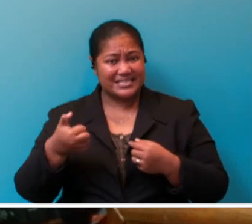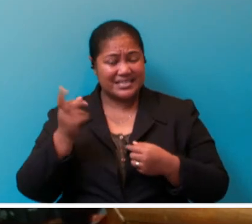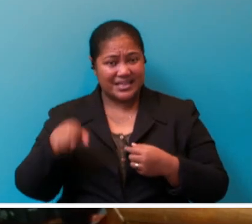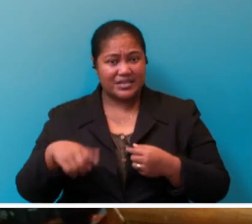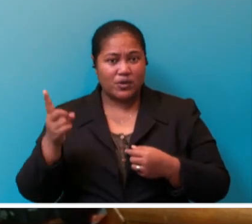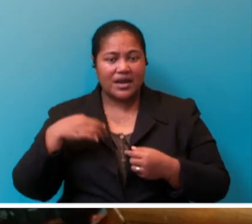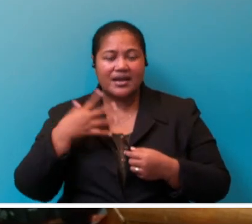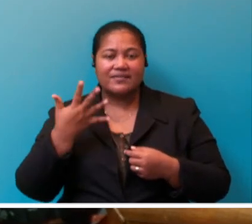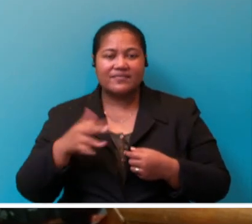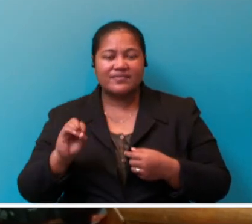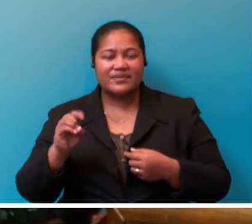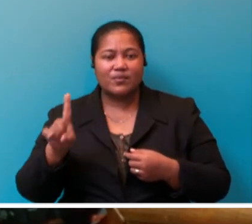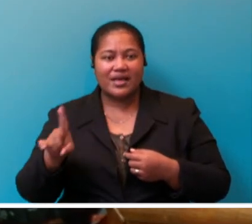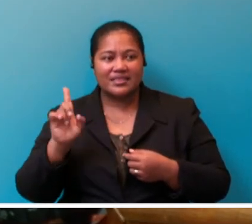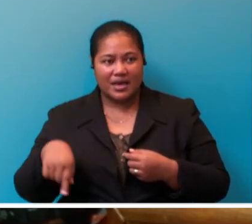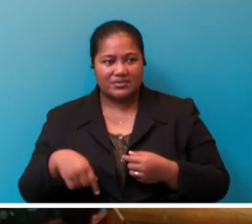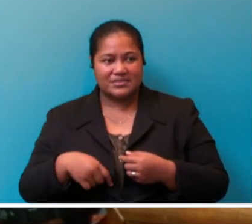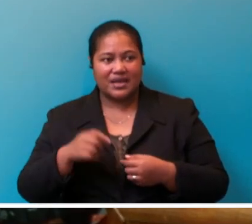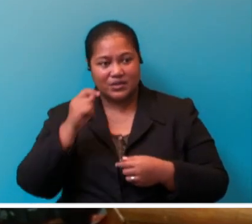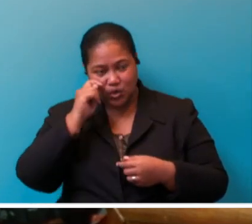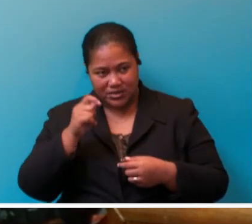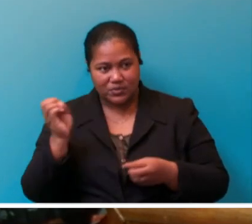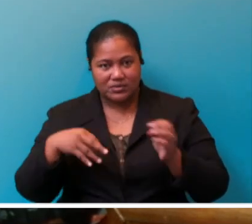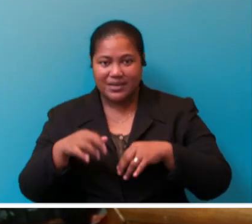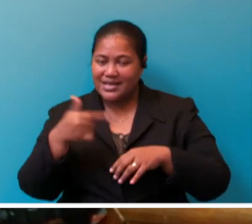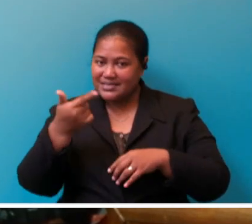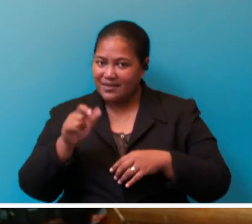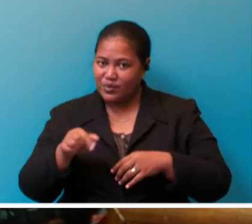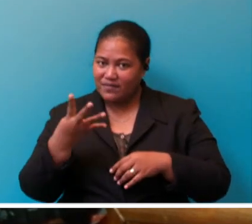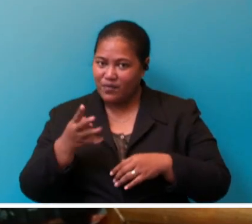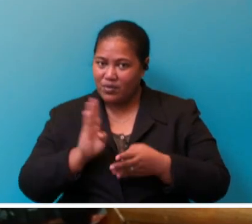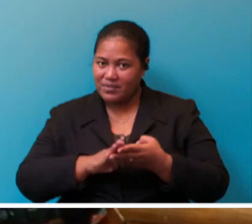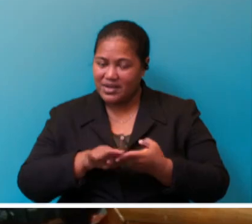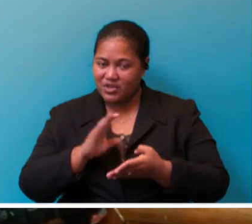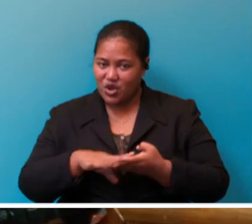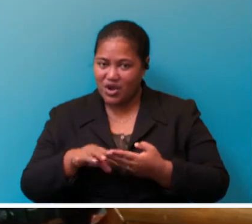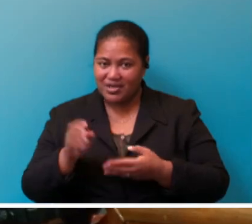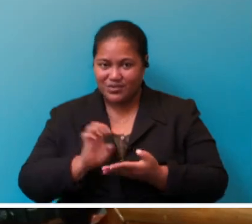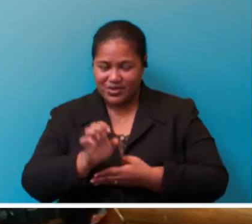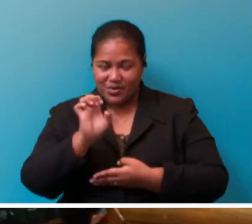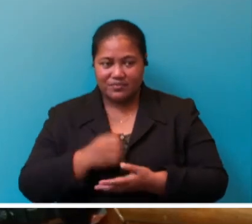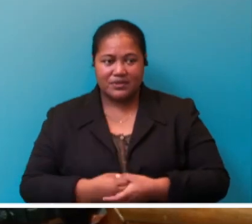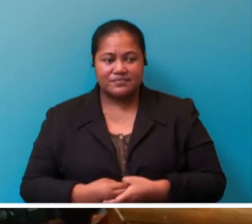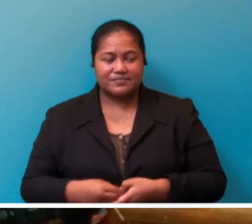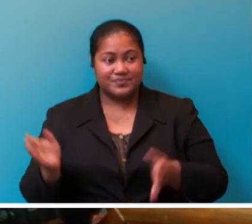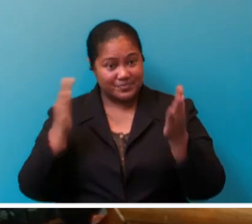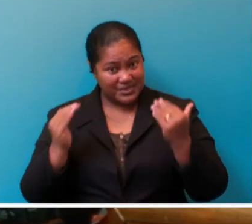86,151 cruise visitors who contributed $7.4 million to the economy. Mr. Speaker,